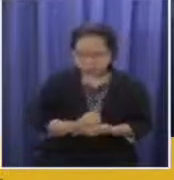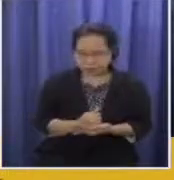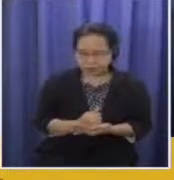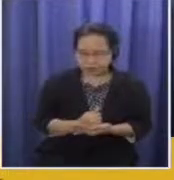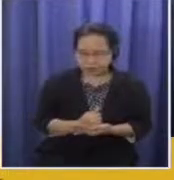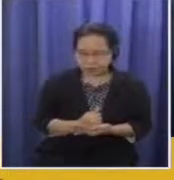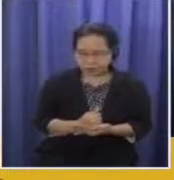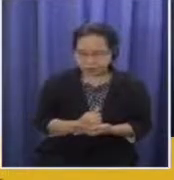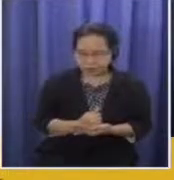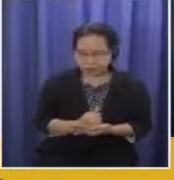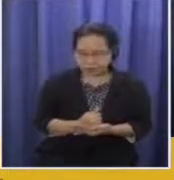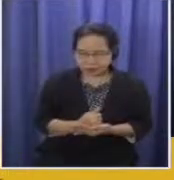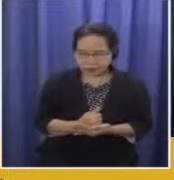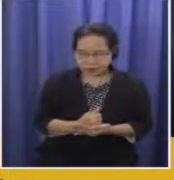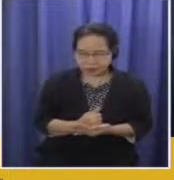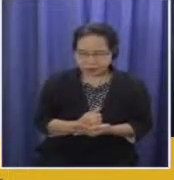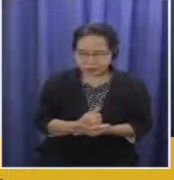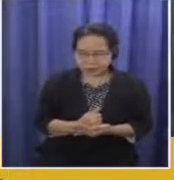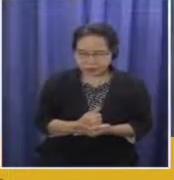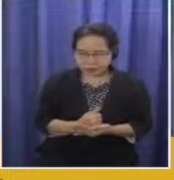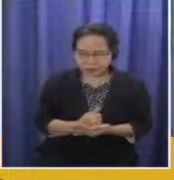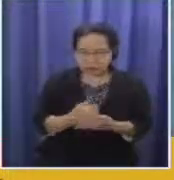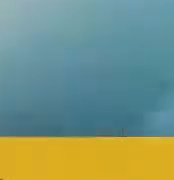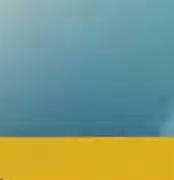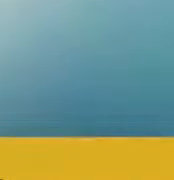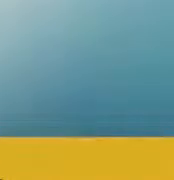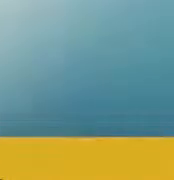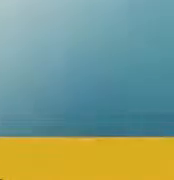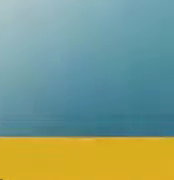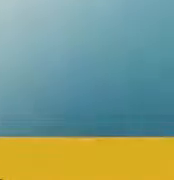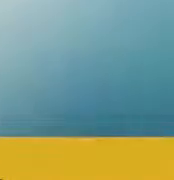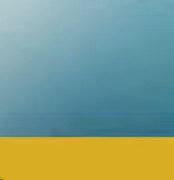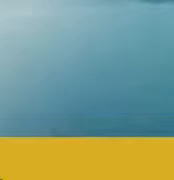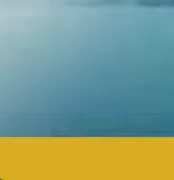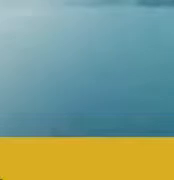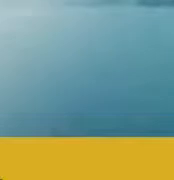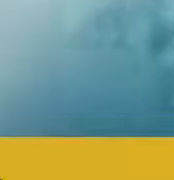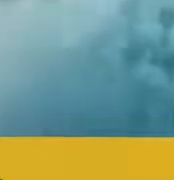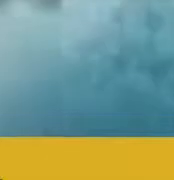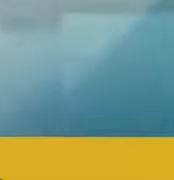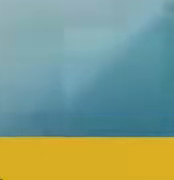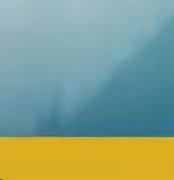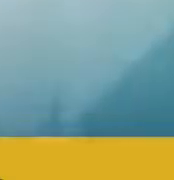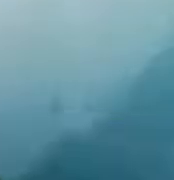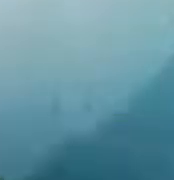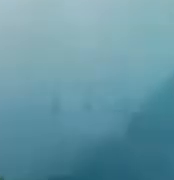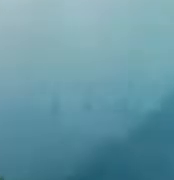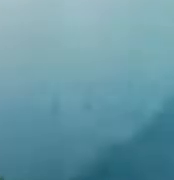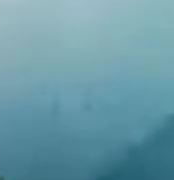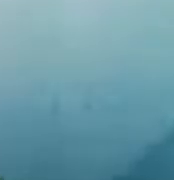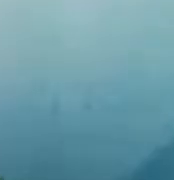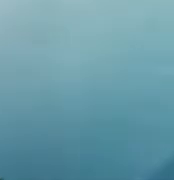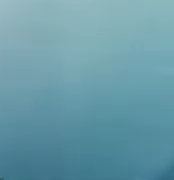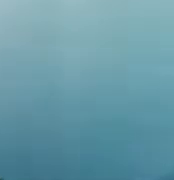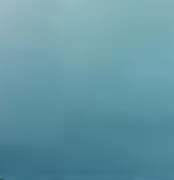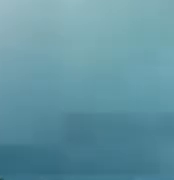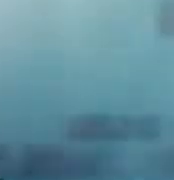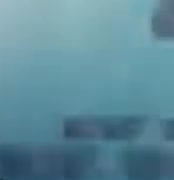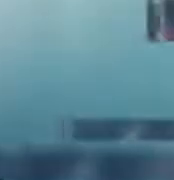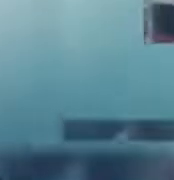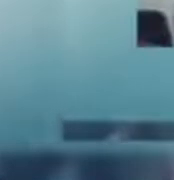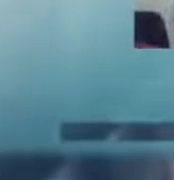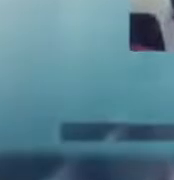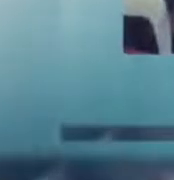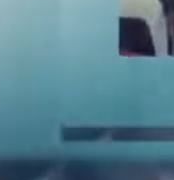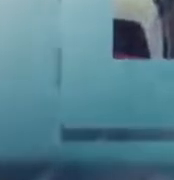ever. Amen. Ang mga members po ng Church of God International ay nag-aanyaya